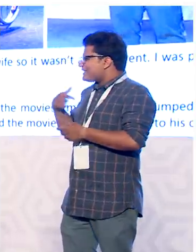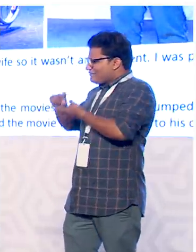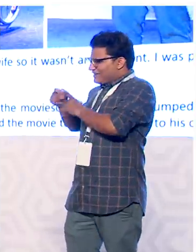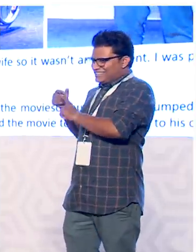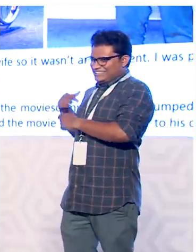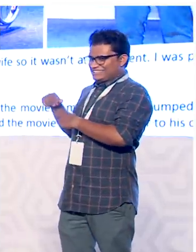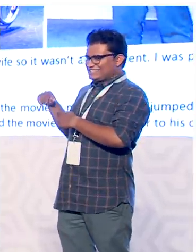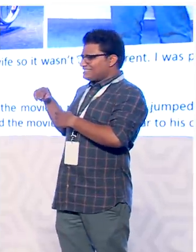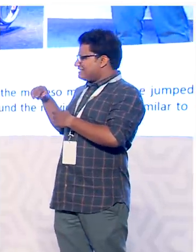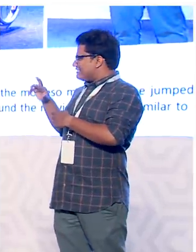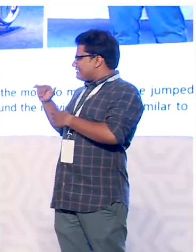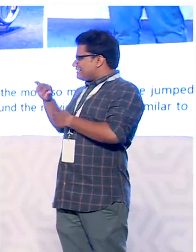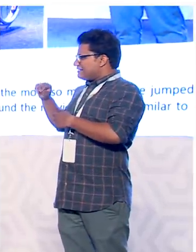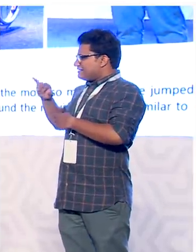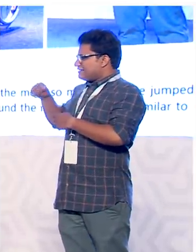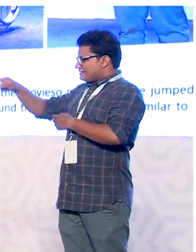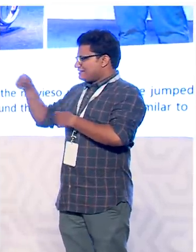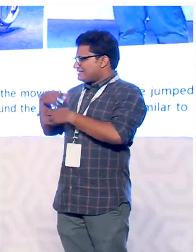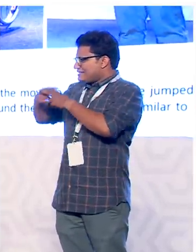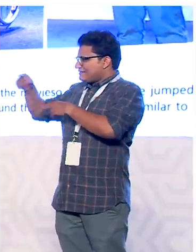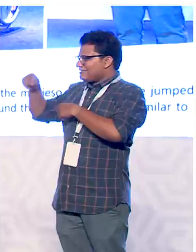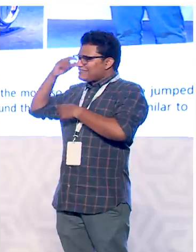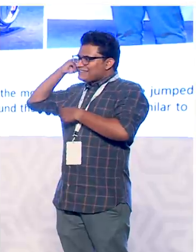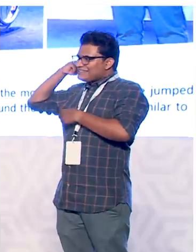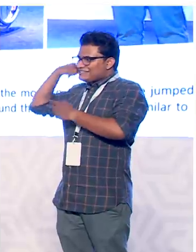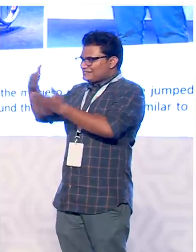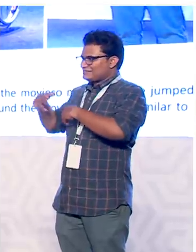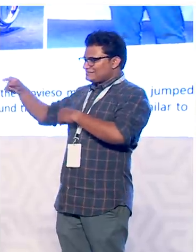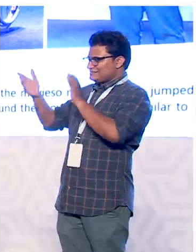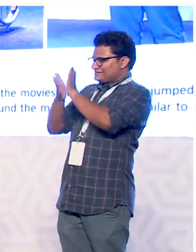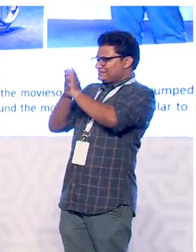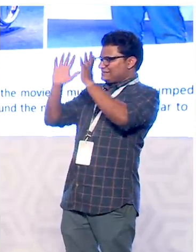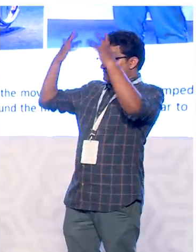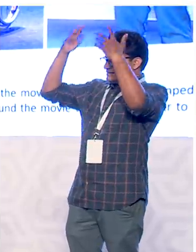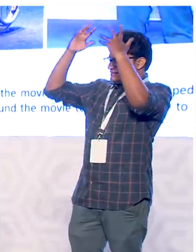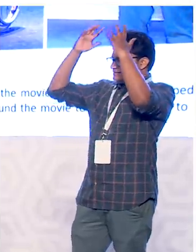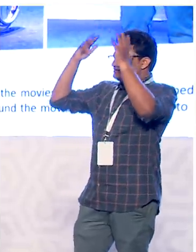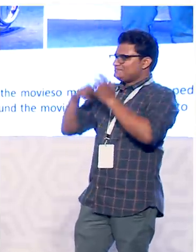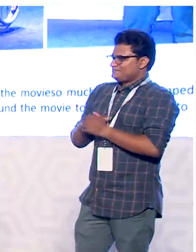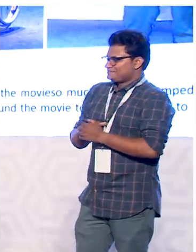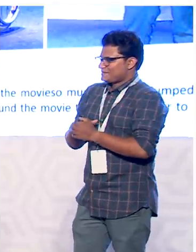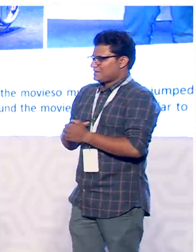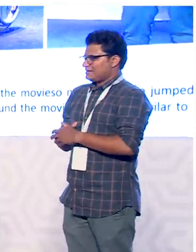who's responsible for me coming here, Ranjini Manian. Thank you, Ranjini, for bringing me here.